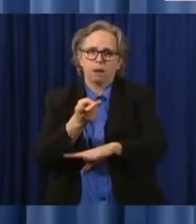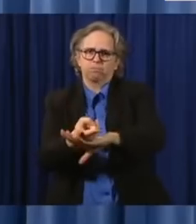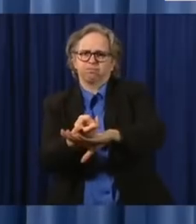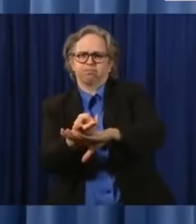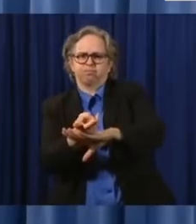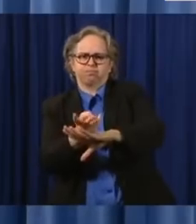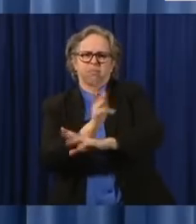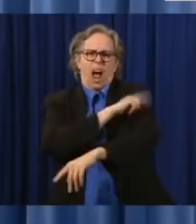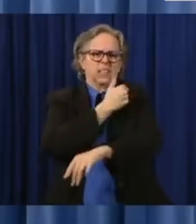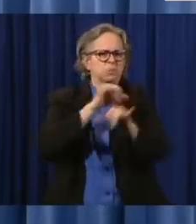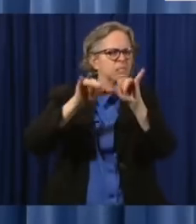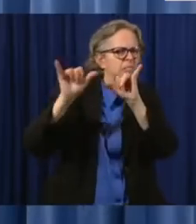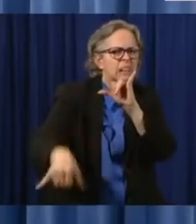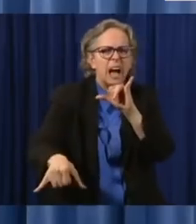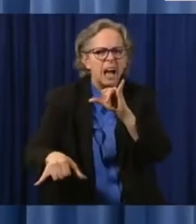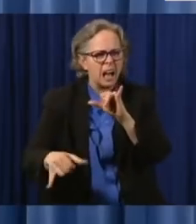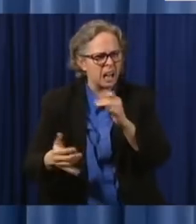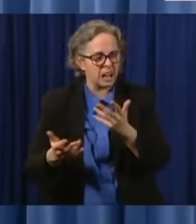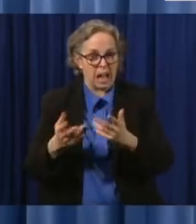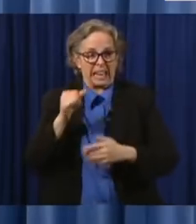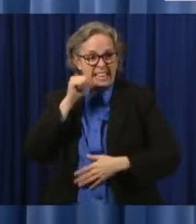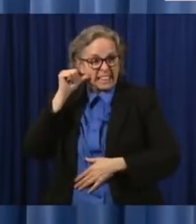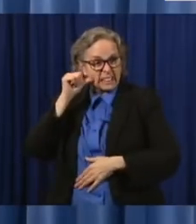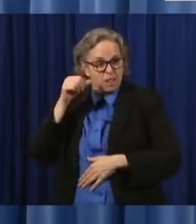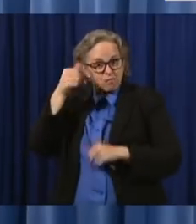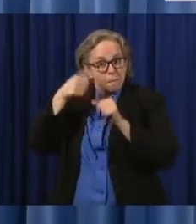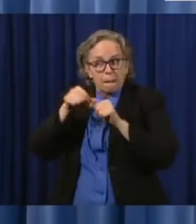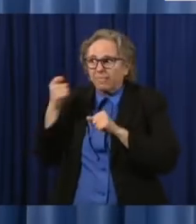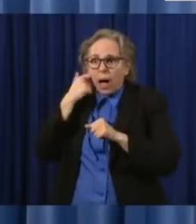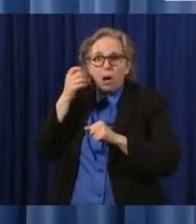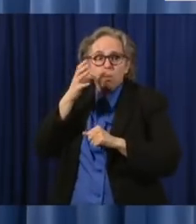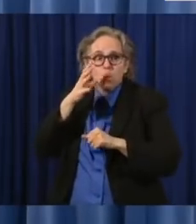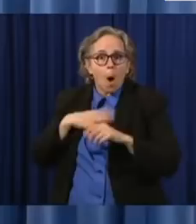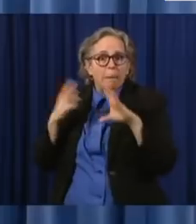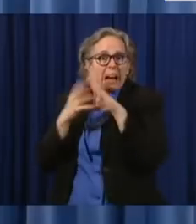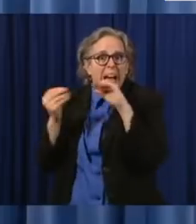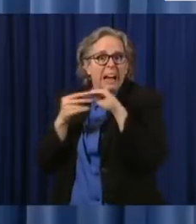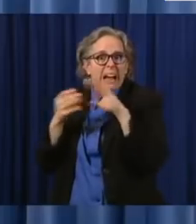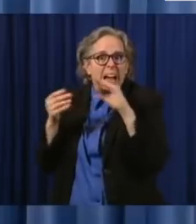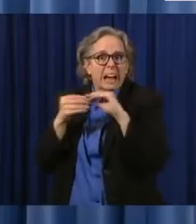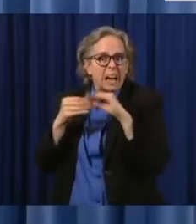heard from the two individuals who called in the last few days.